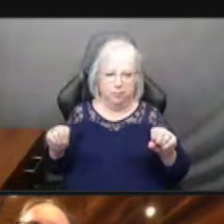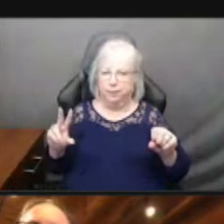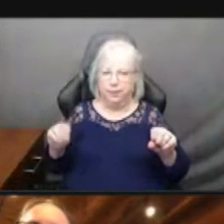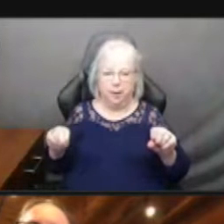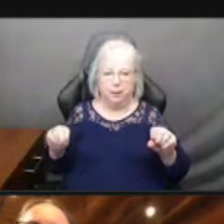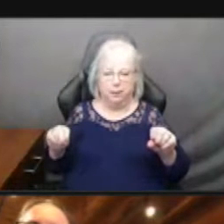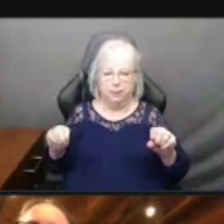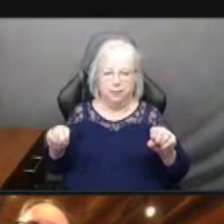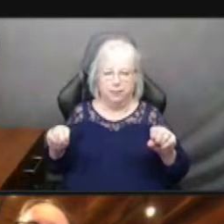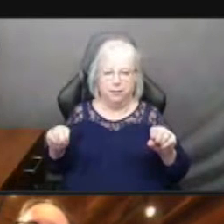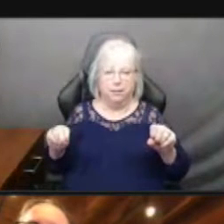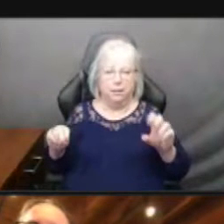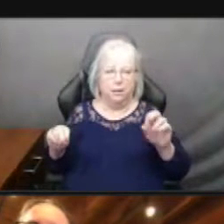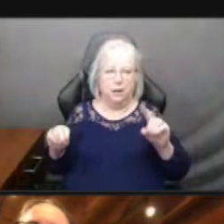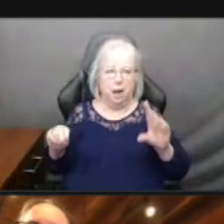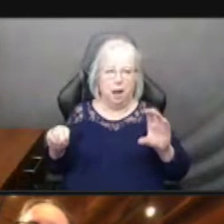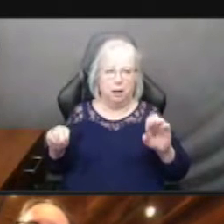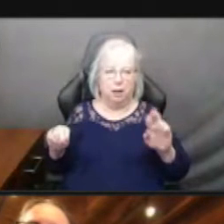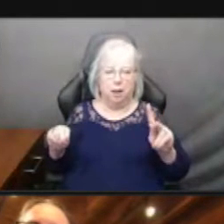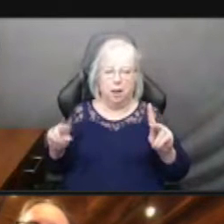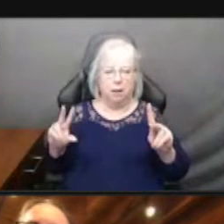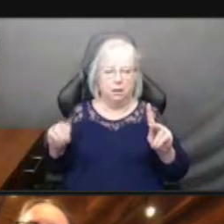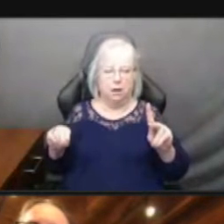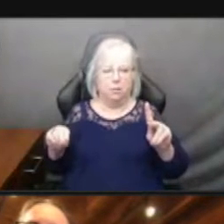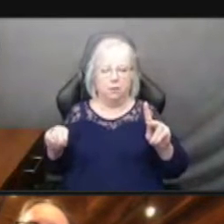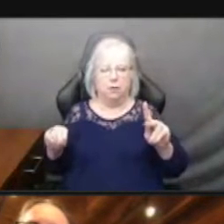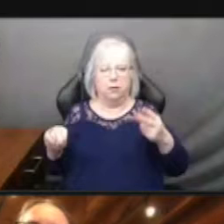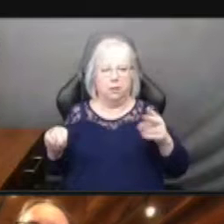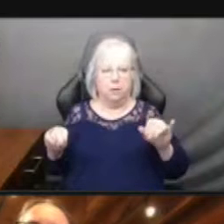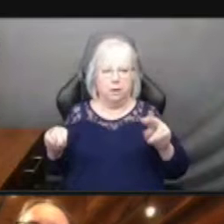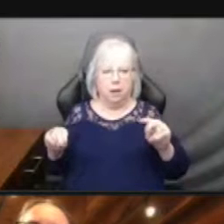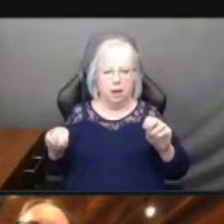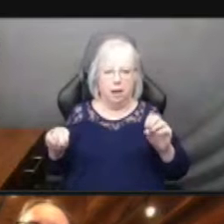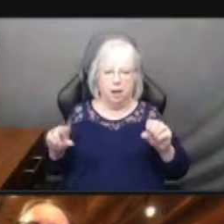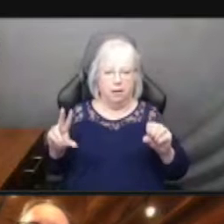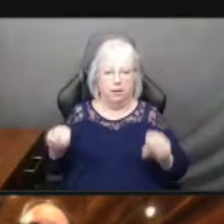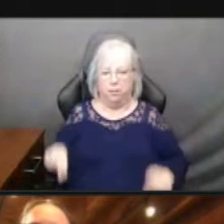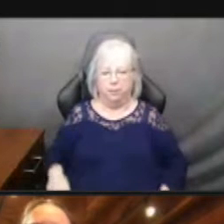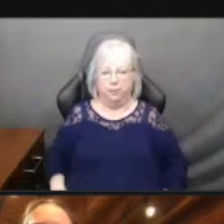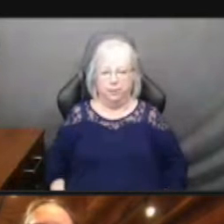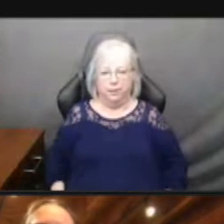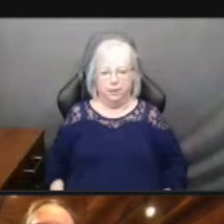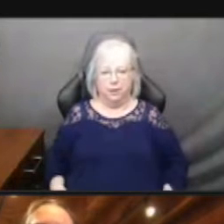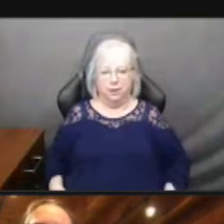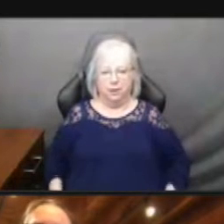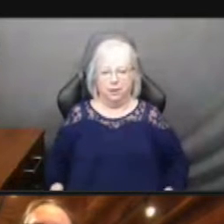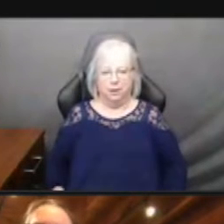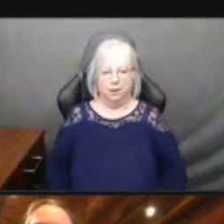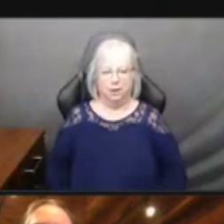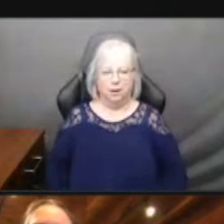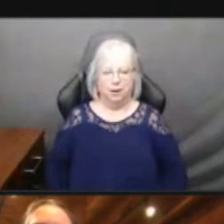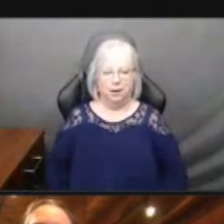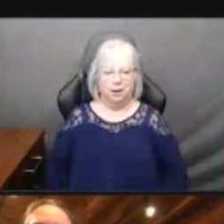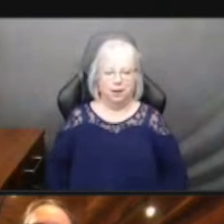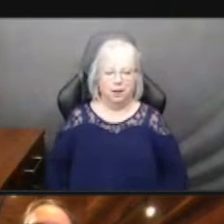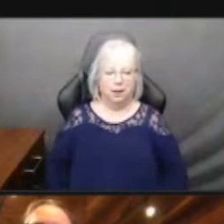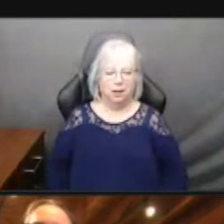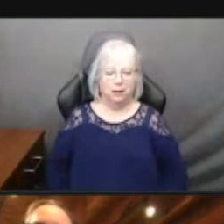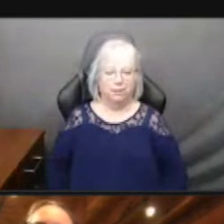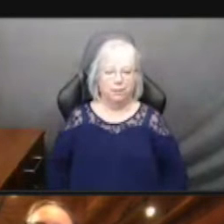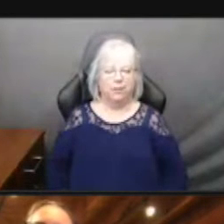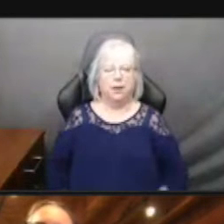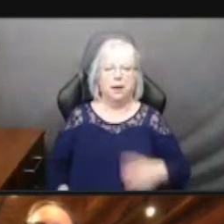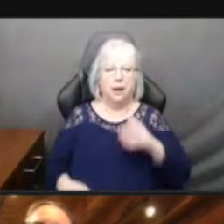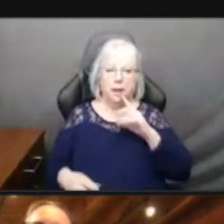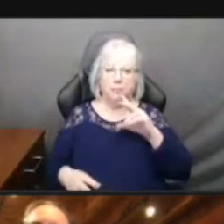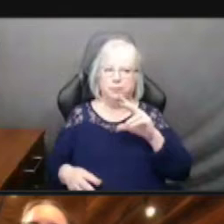No. Director Adcock, No. Vice Mayor Hines. No. 1 to 8. Nays have